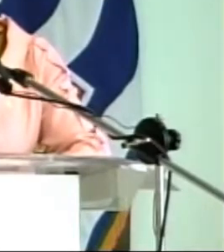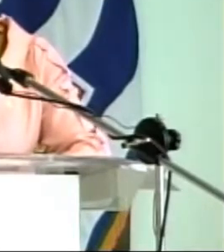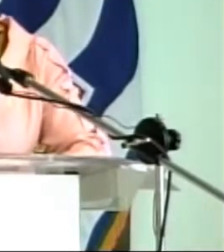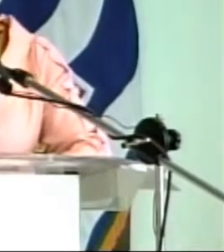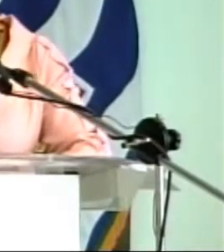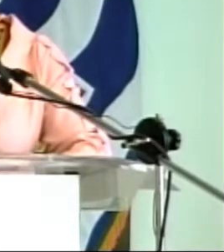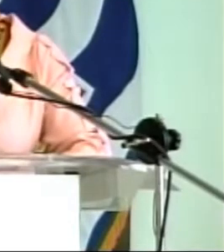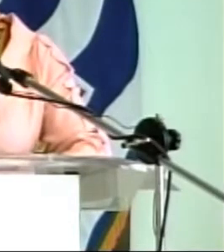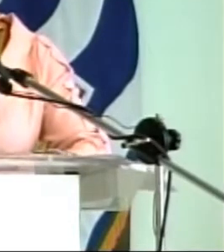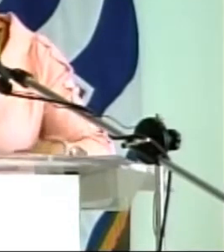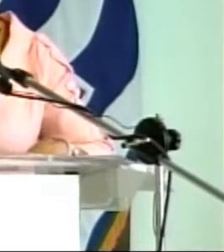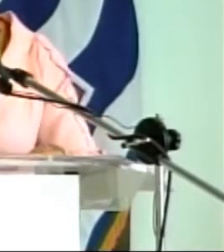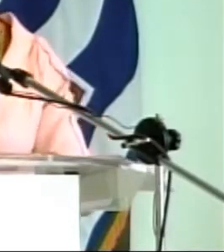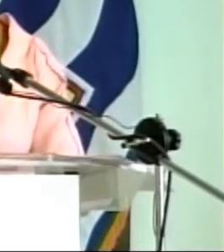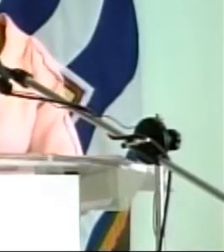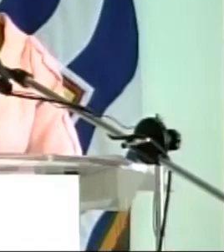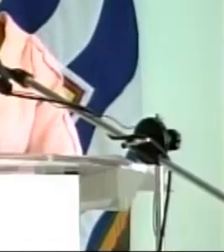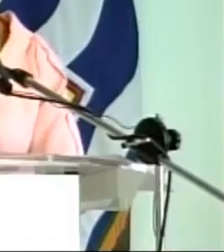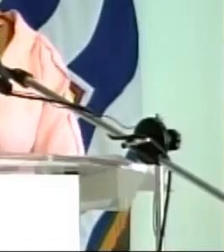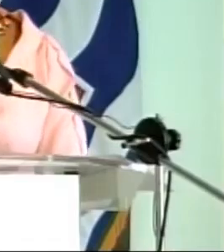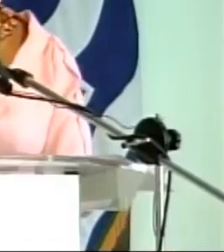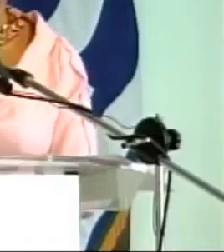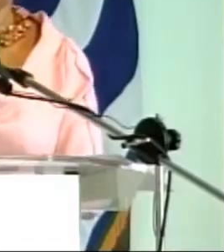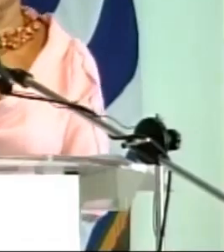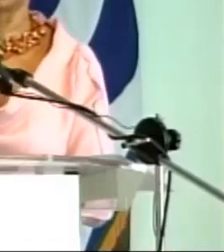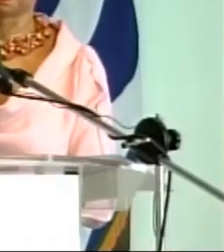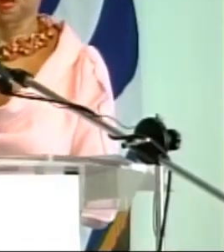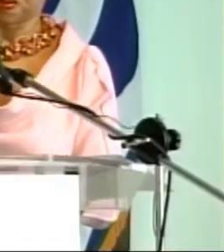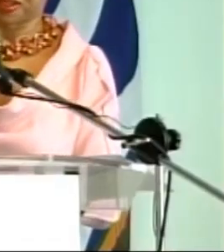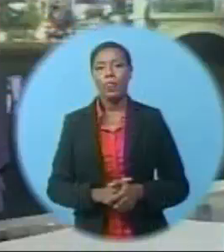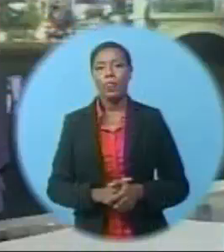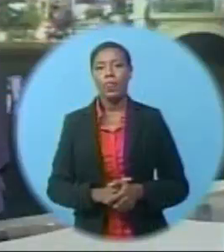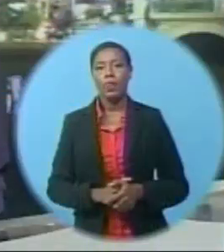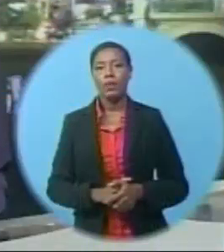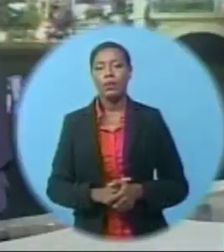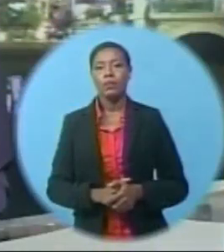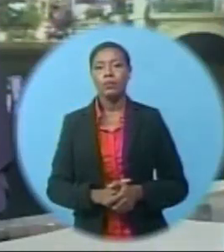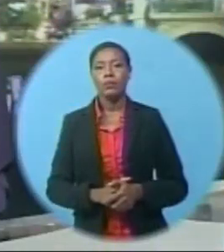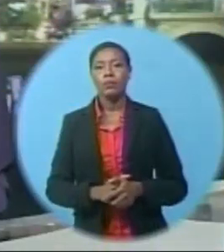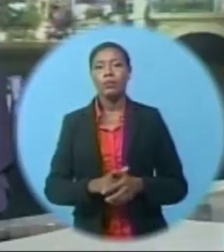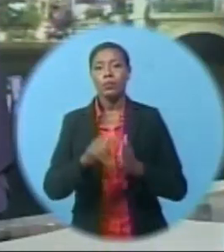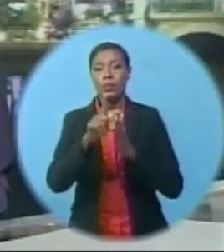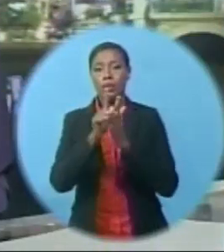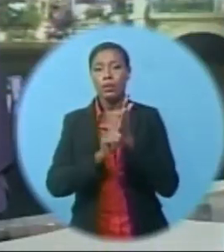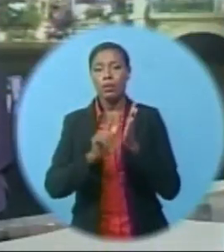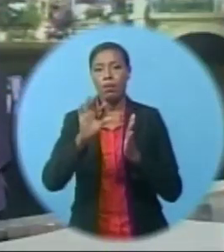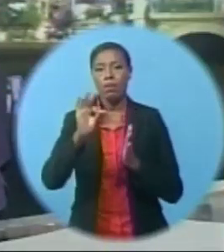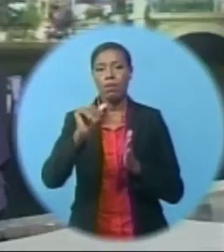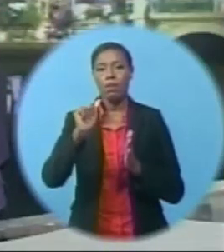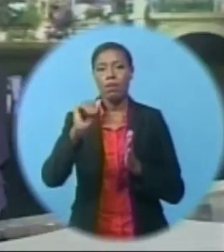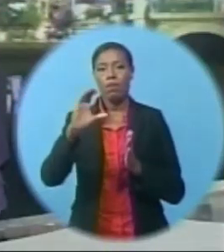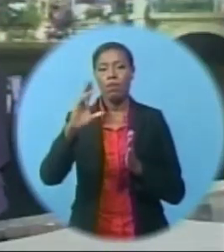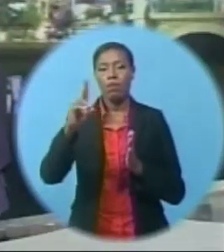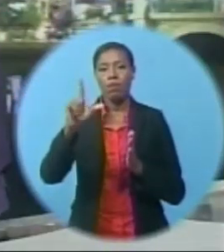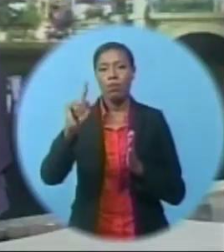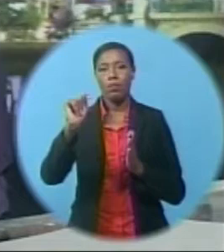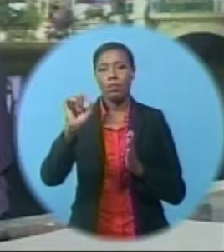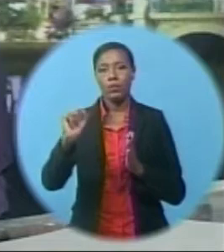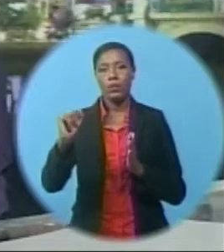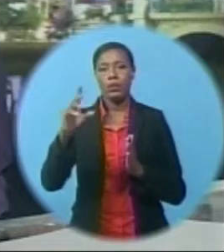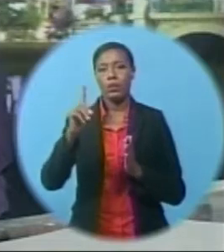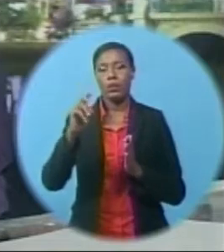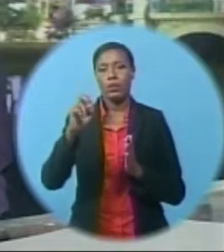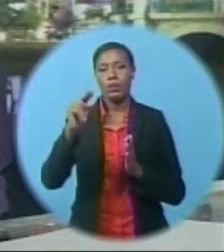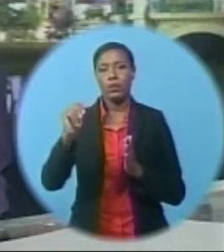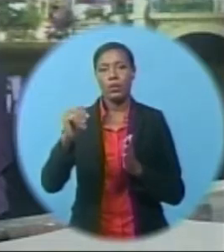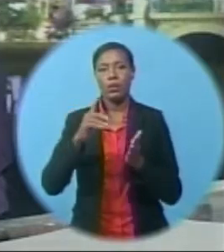sector in companies based at home and abroad. Dean of the Faculty of Law, Dr. David Berry,